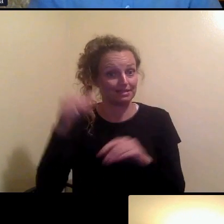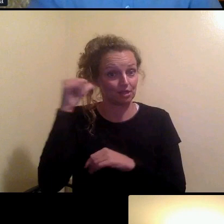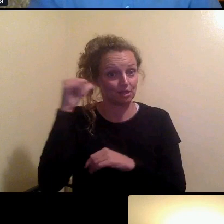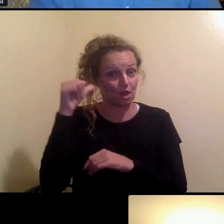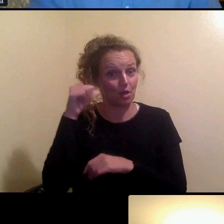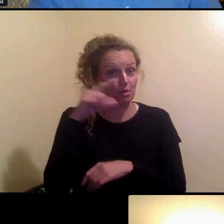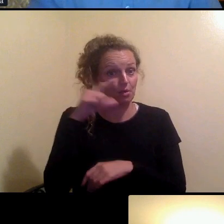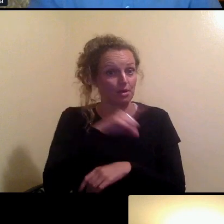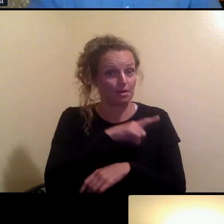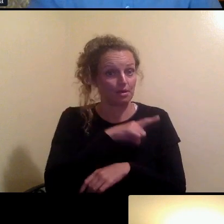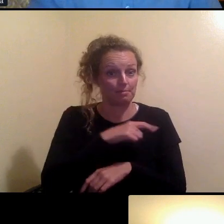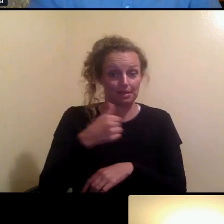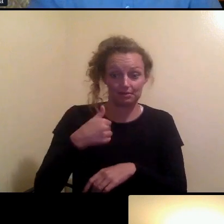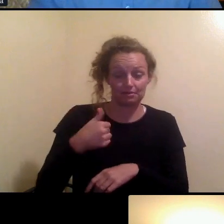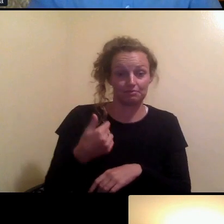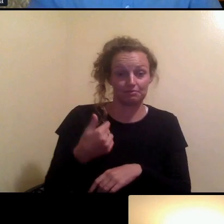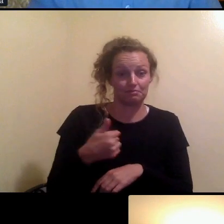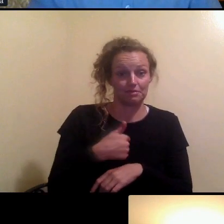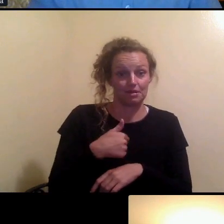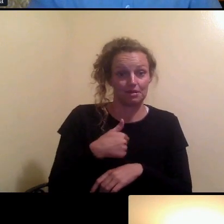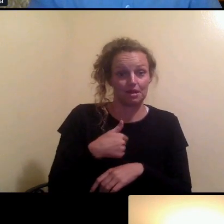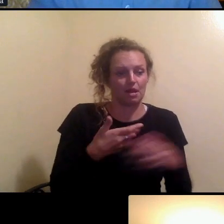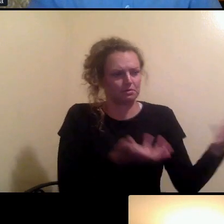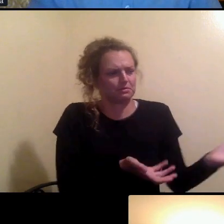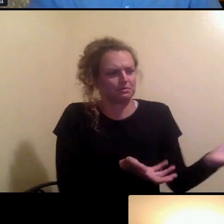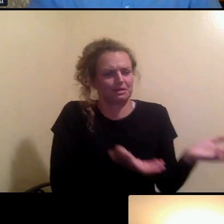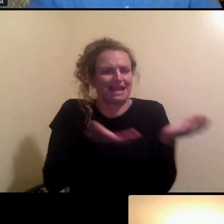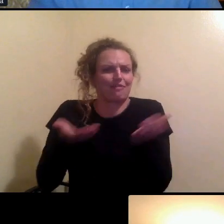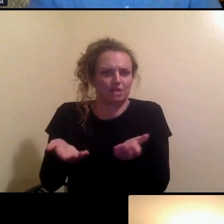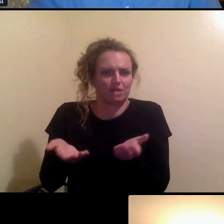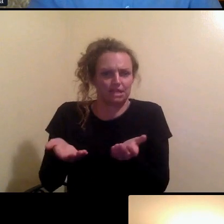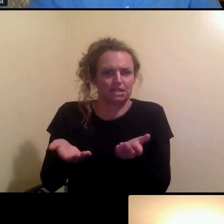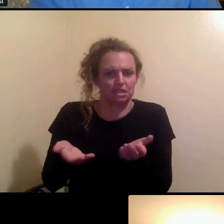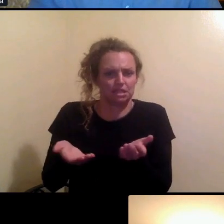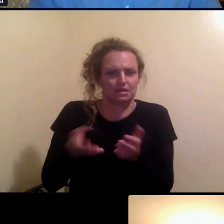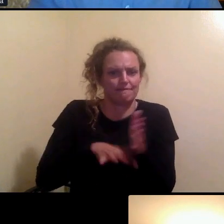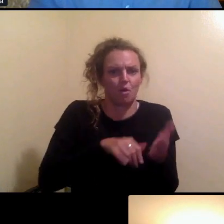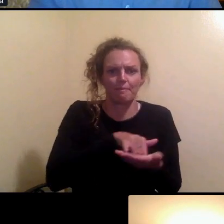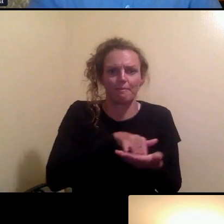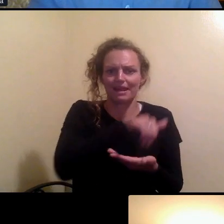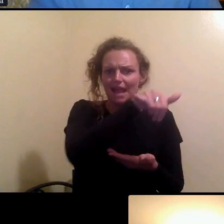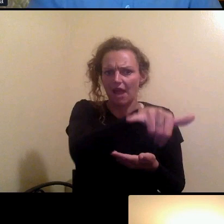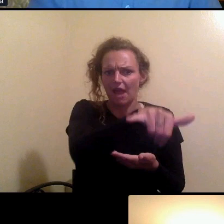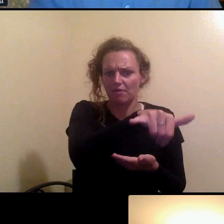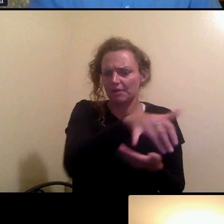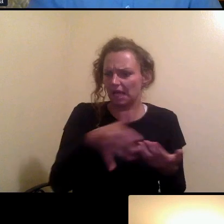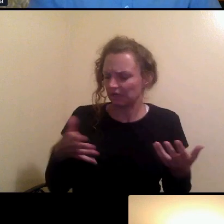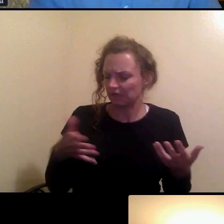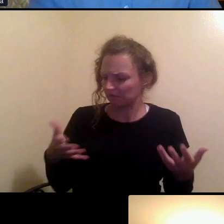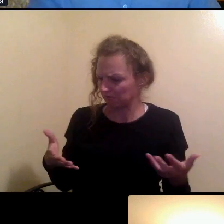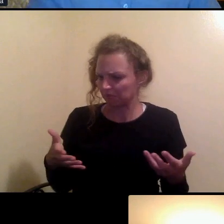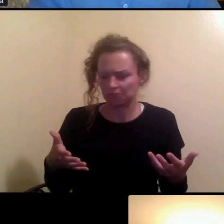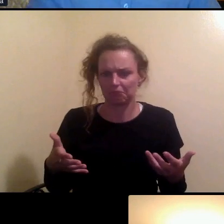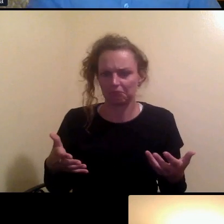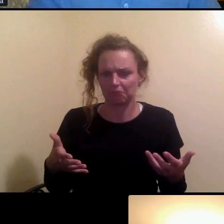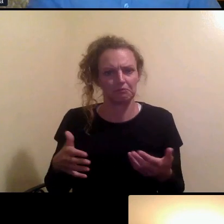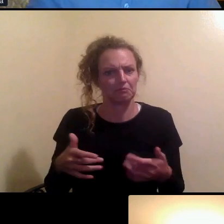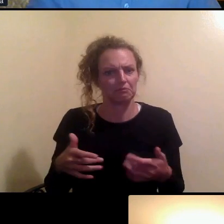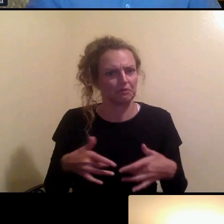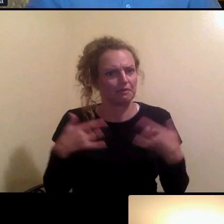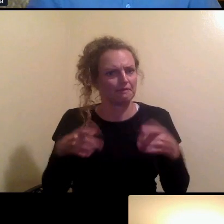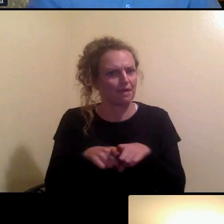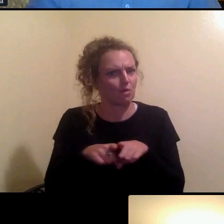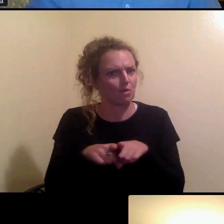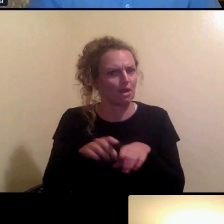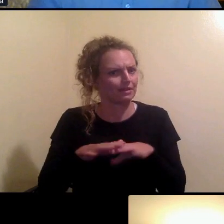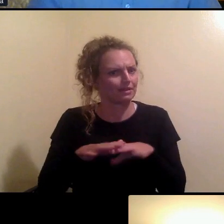Montgomery, Alabama, and I was like, this isn't right. And I didn't feel like I could go back and cover my territory if I had to use a wheelchair,